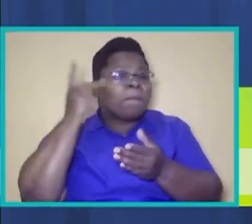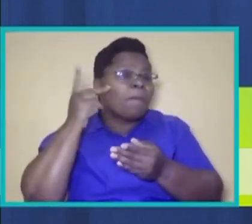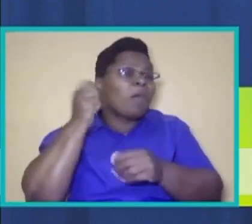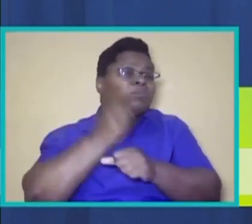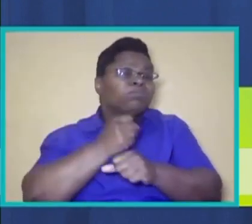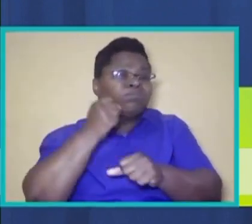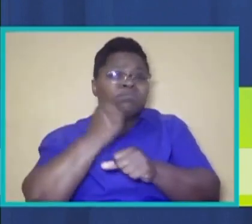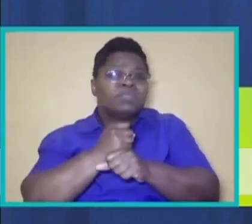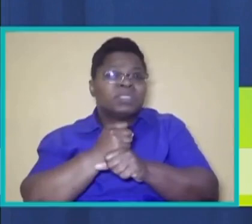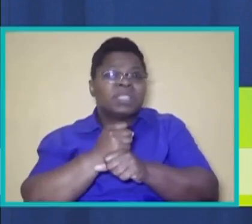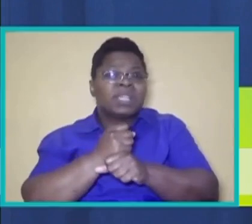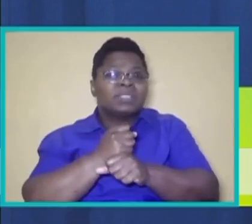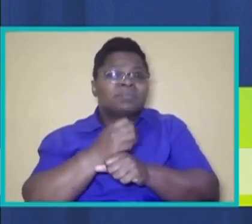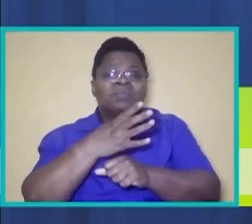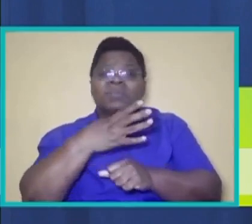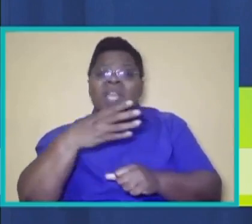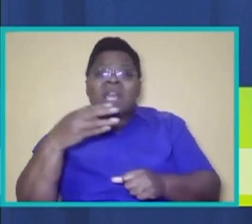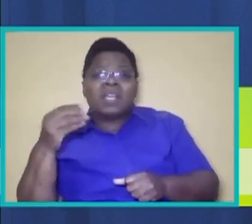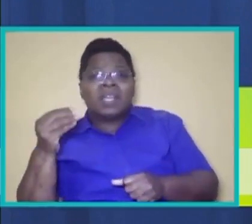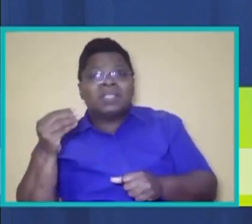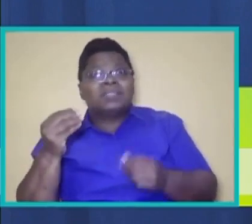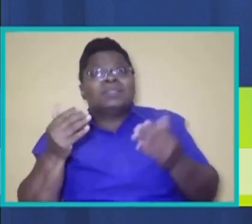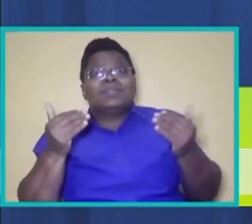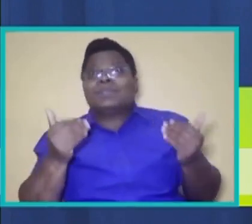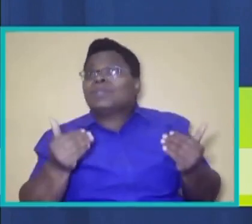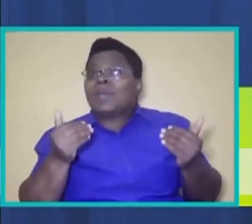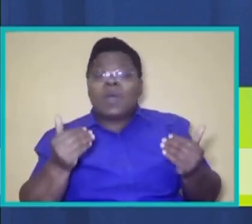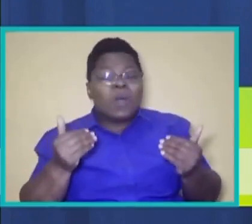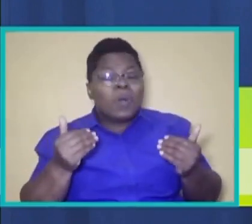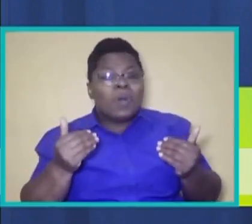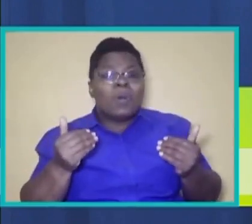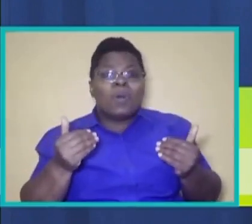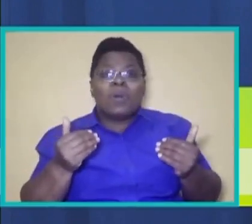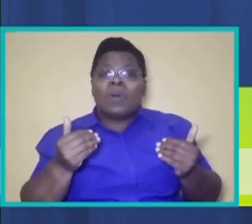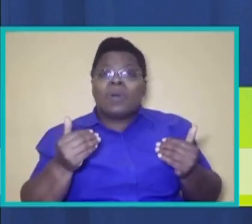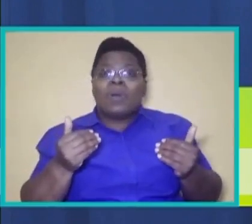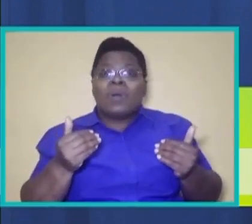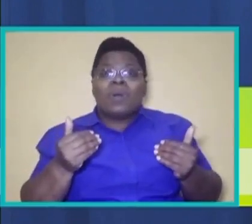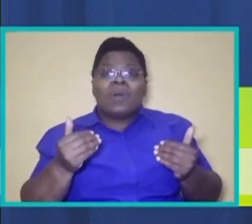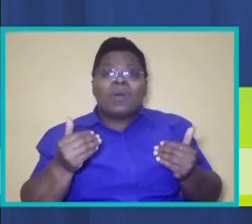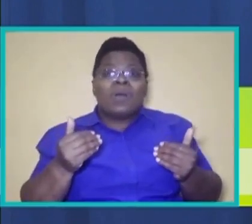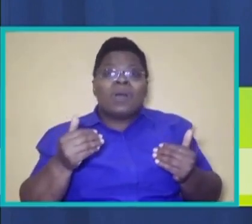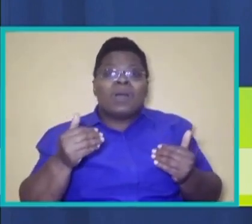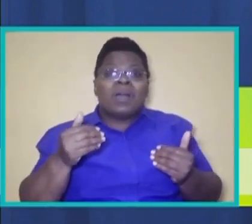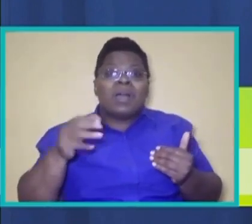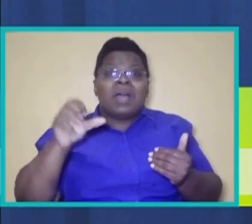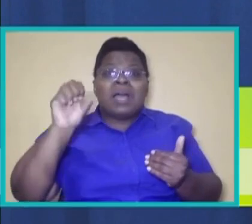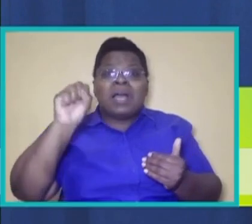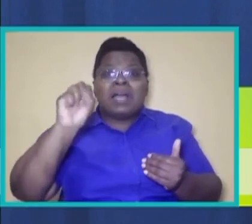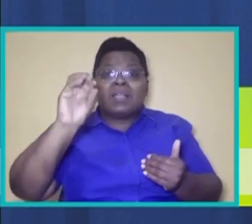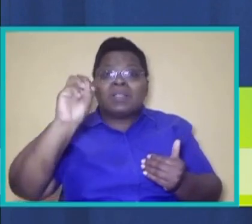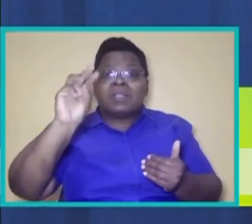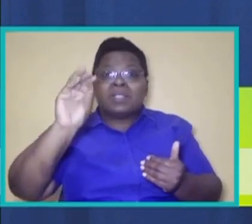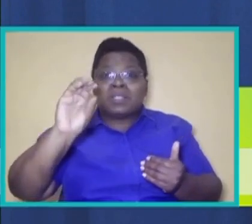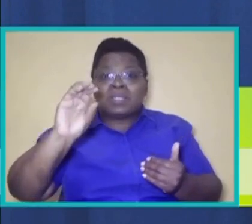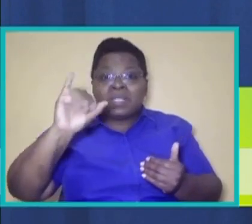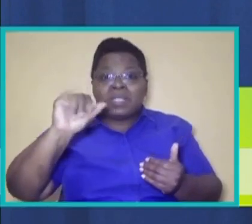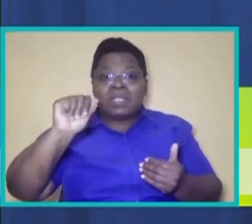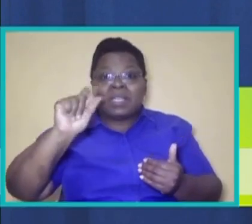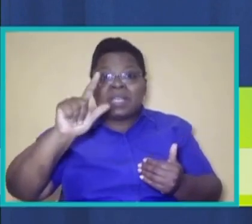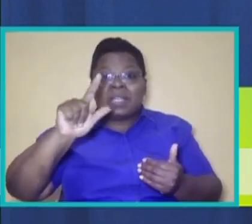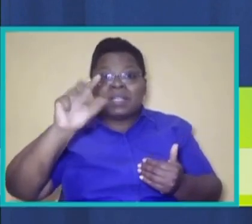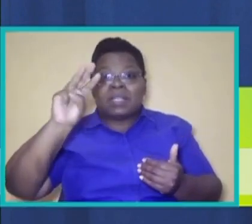now combating with other social media platforms that would